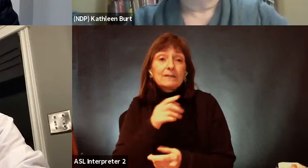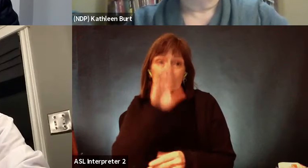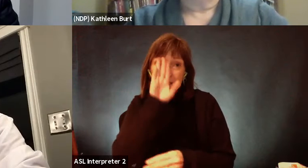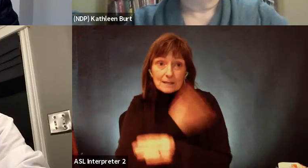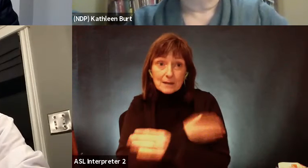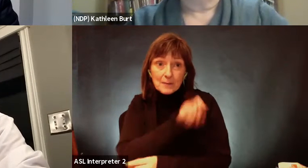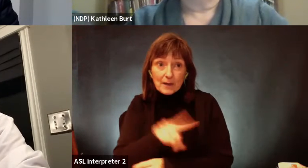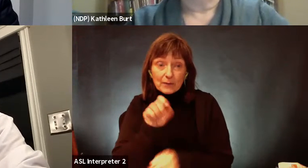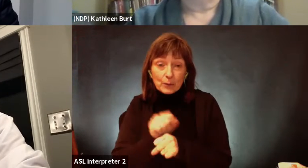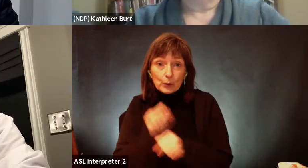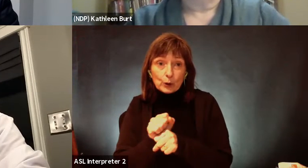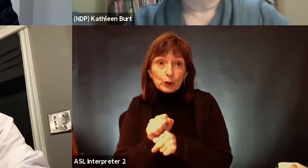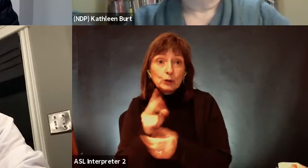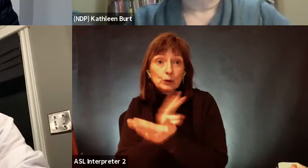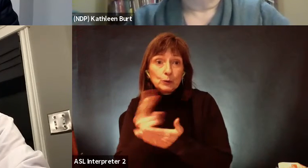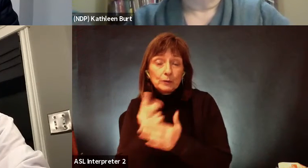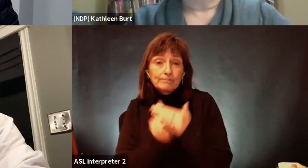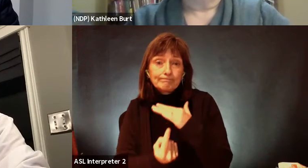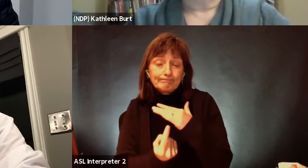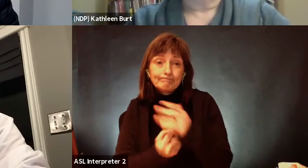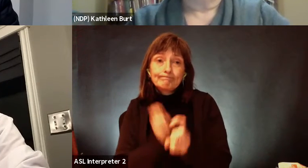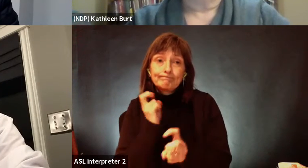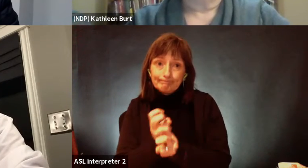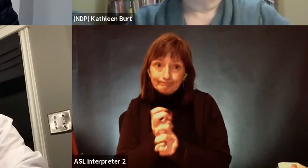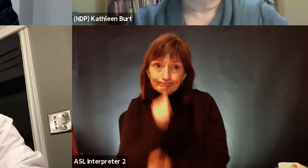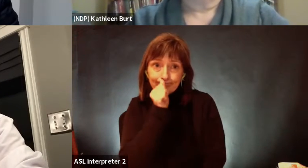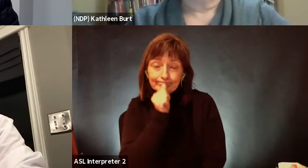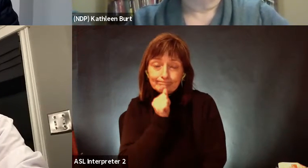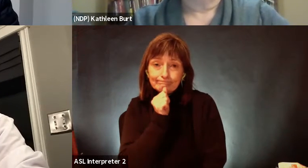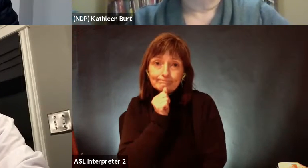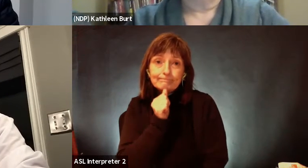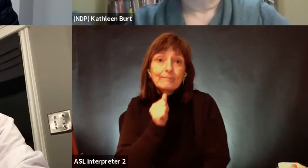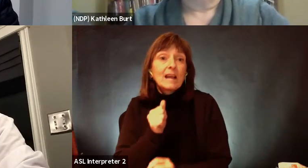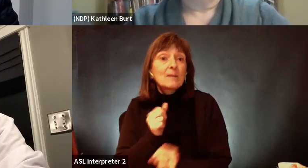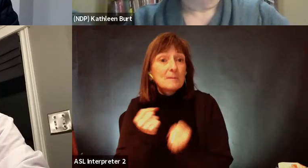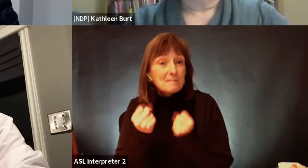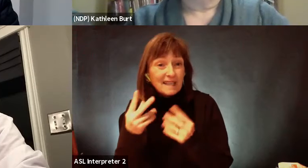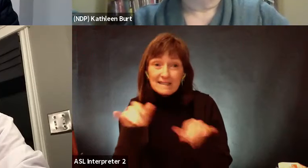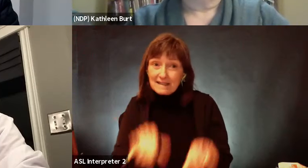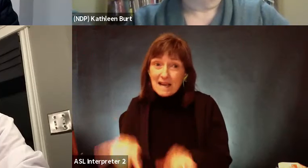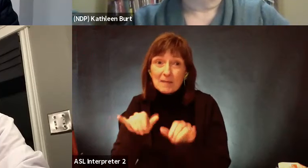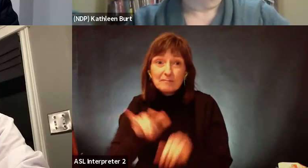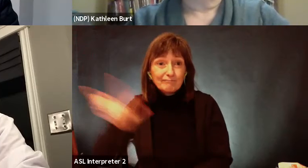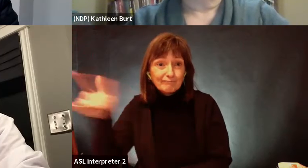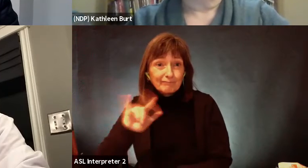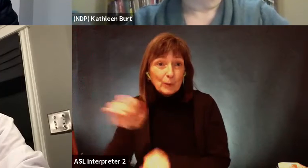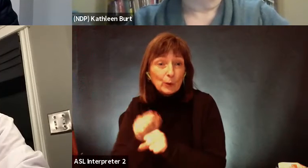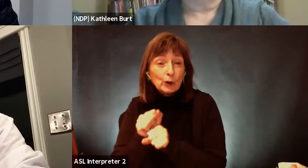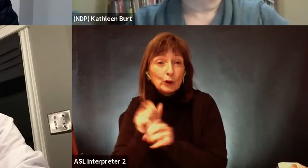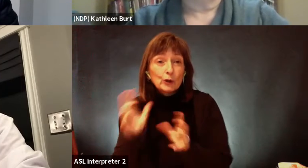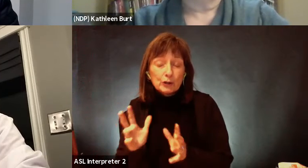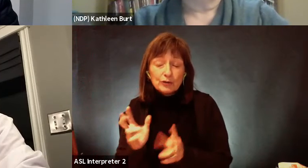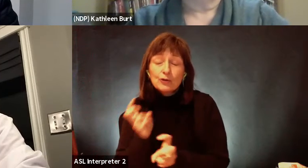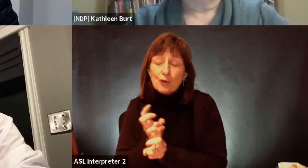tough for us. But like so many rotational workers, we got through it, and it is so important that we support each other during this